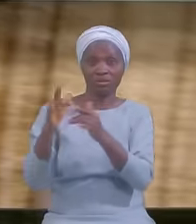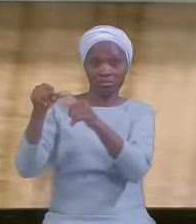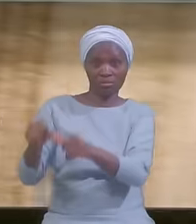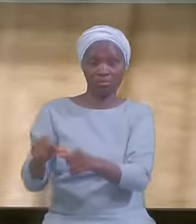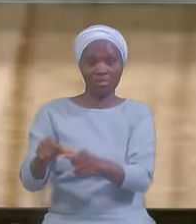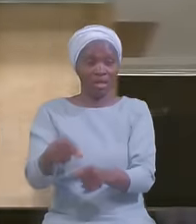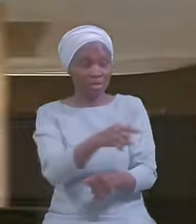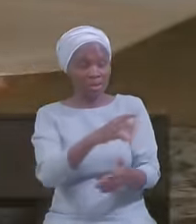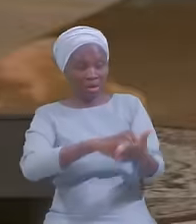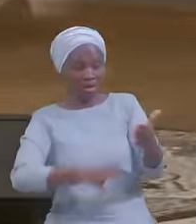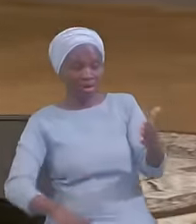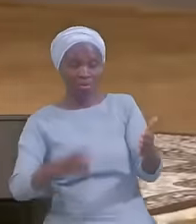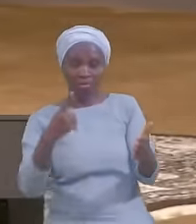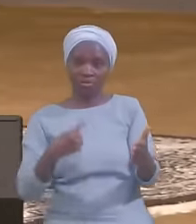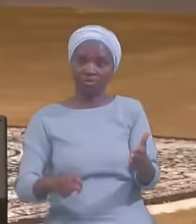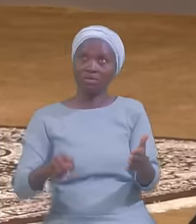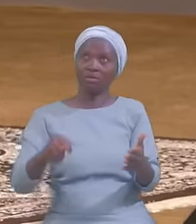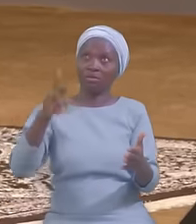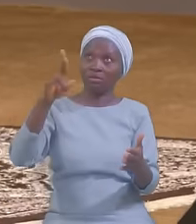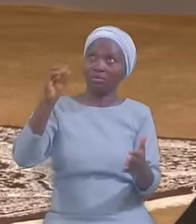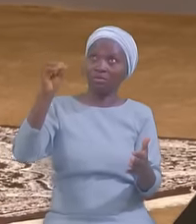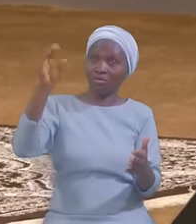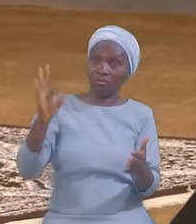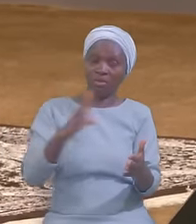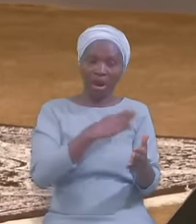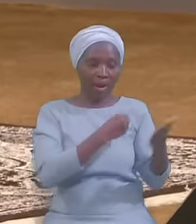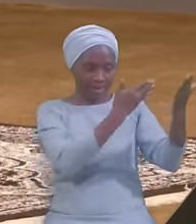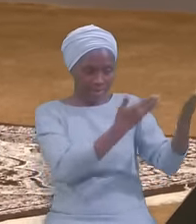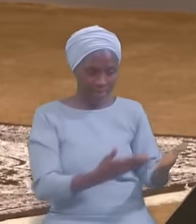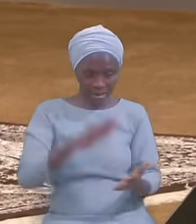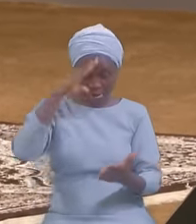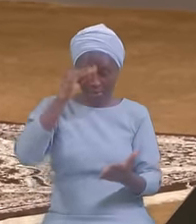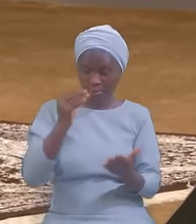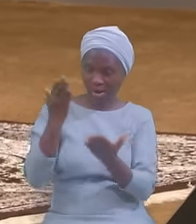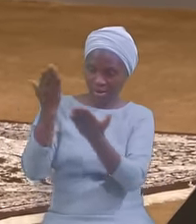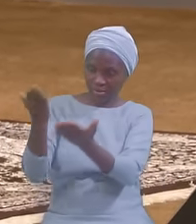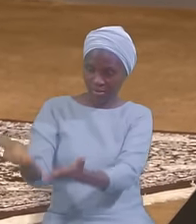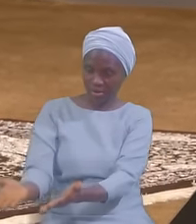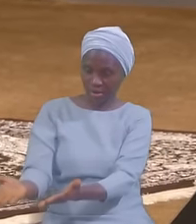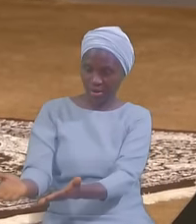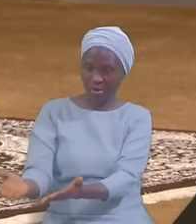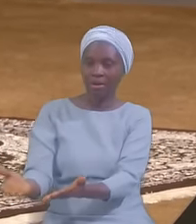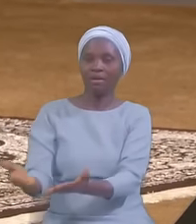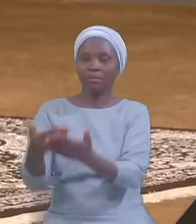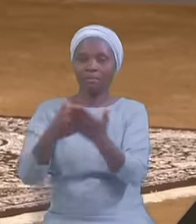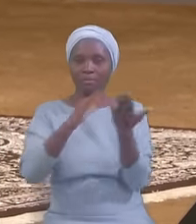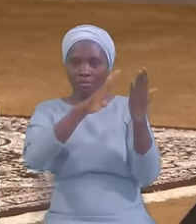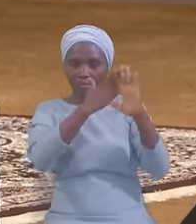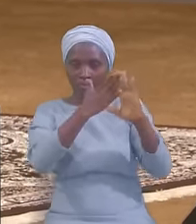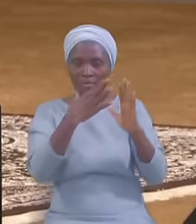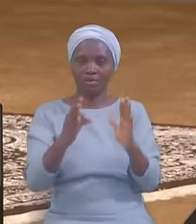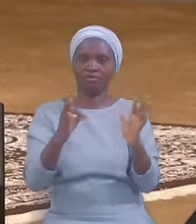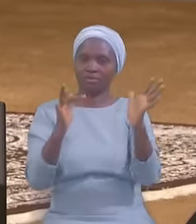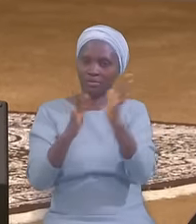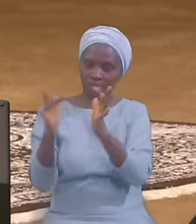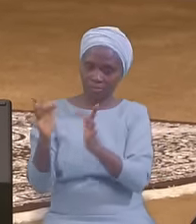a tile. And they lowered the man and put the man right there in front